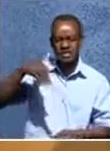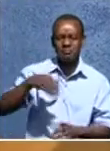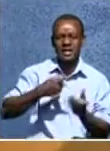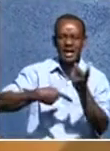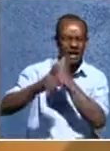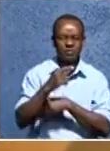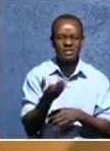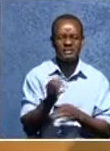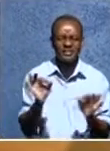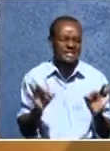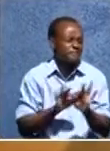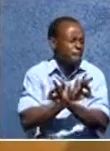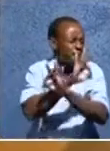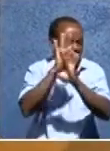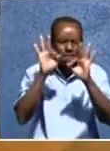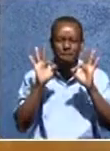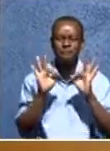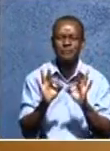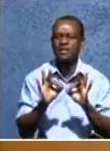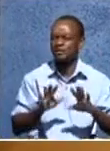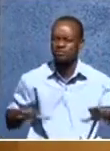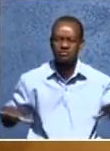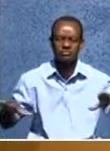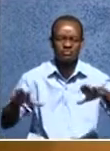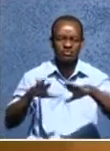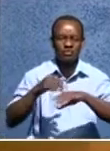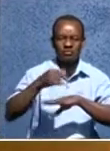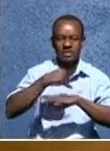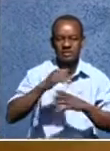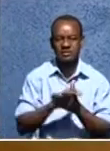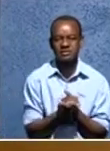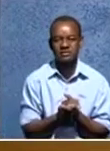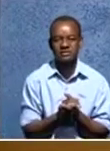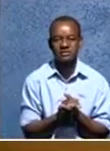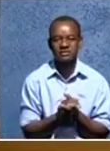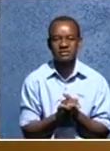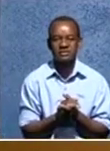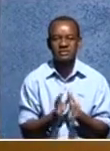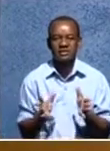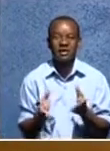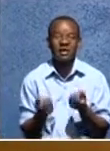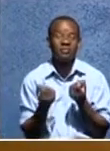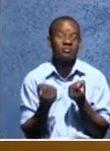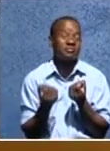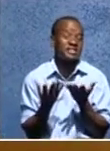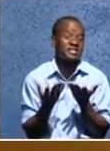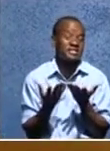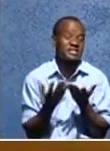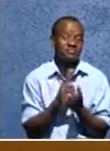stuff that you can see. I don't know how many people have traveled in the rest of Africa. This is a complete and utter